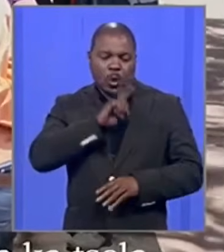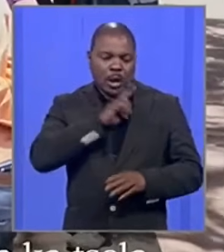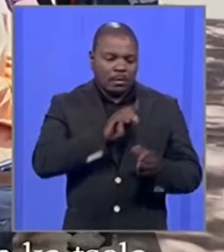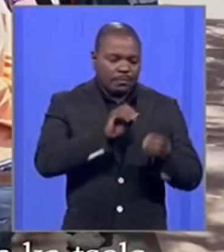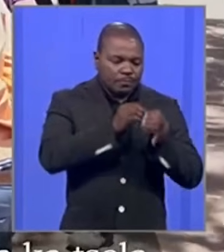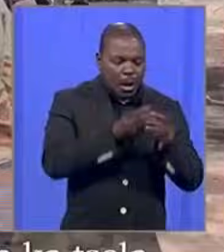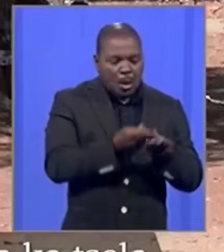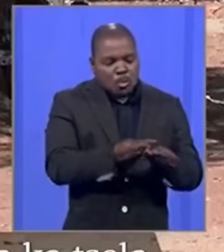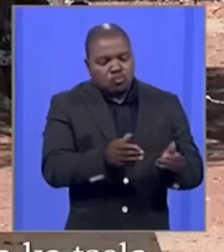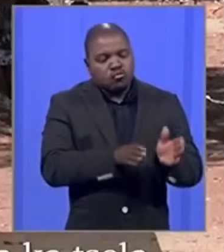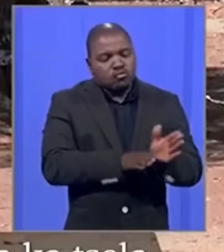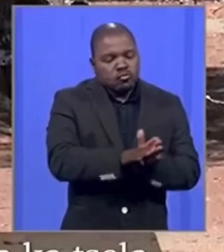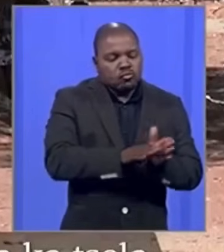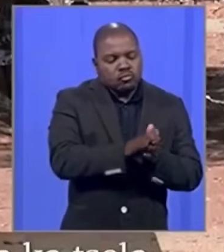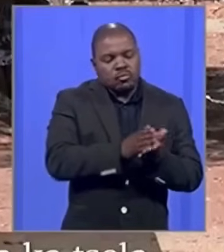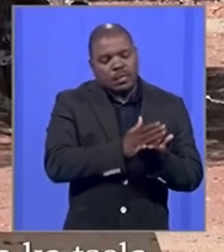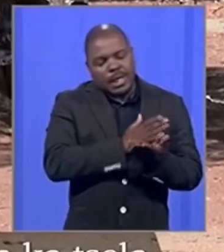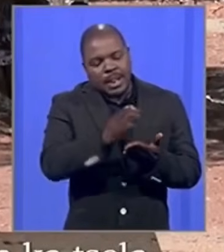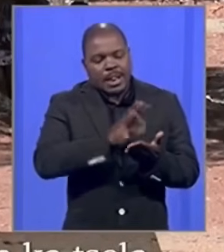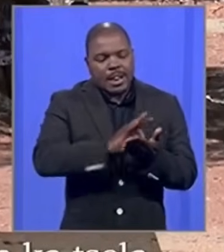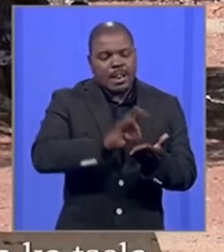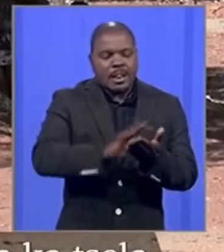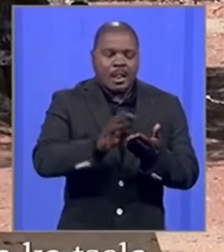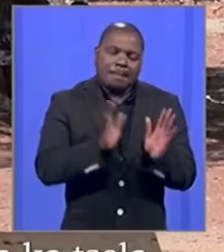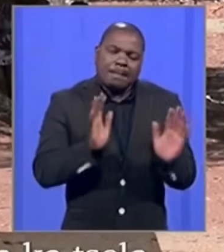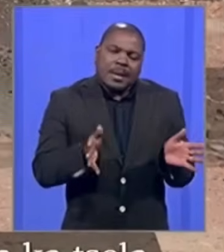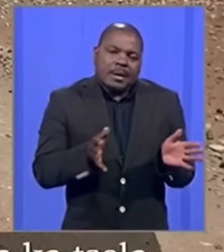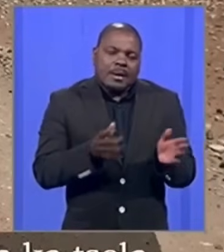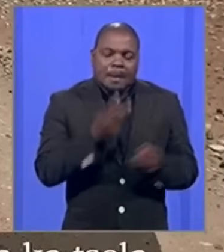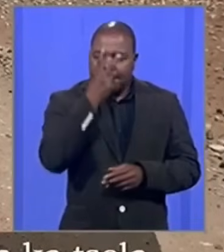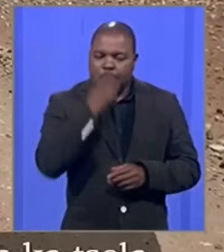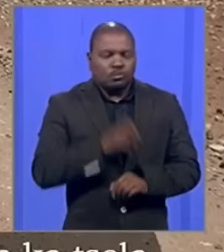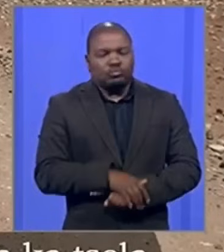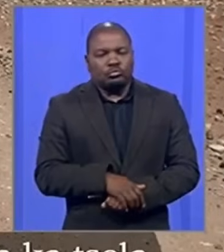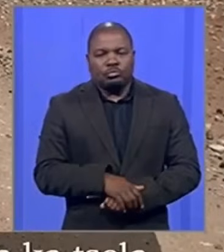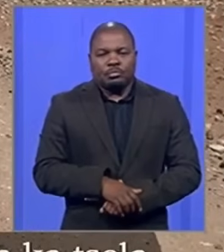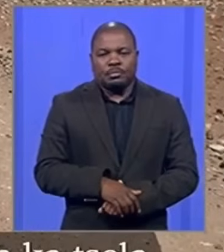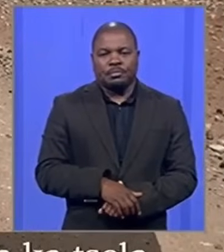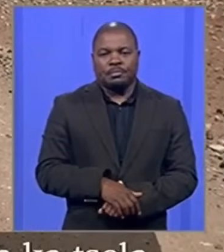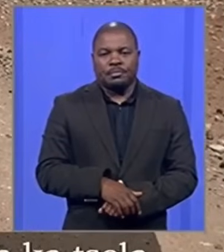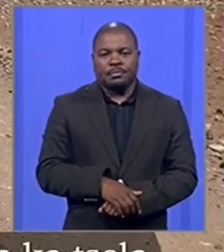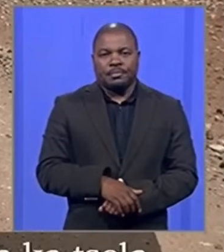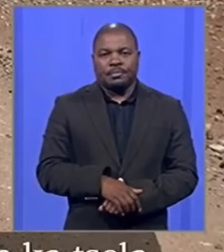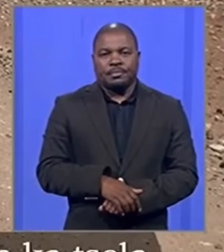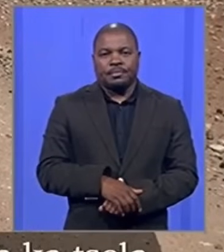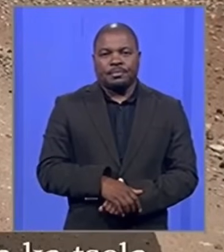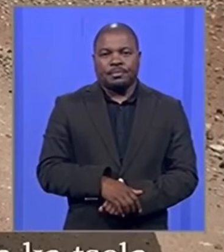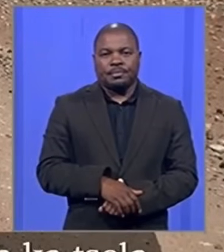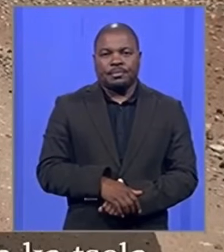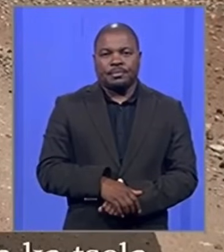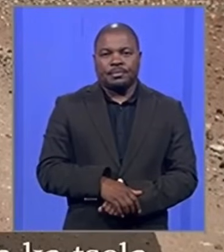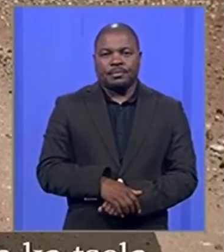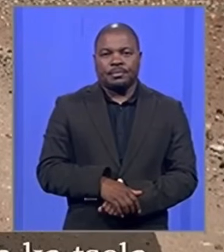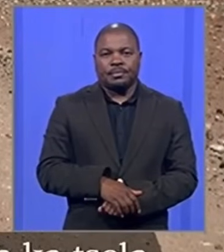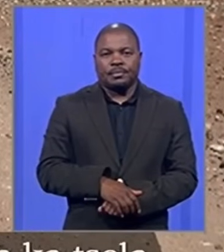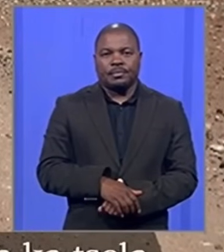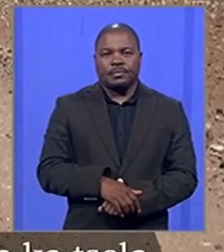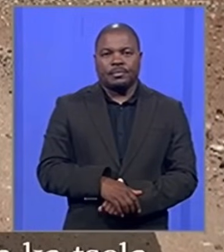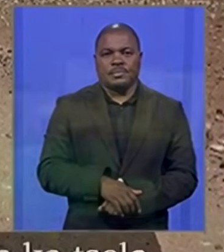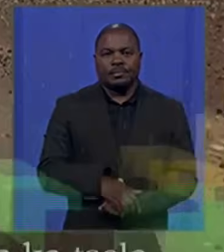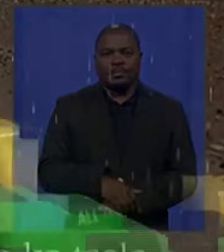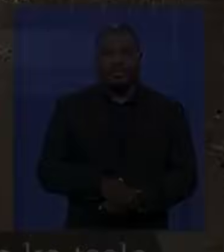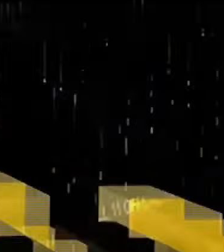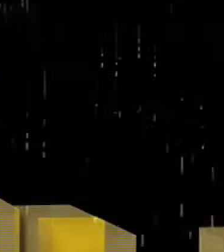ga tsela eno. Tebogo Msimanga, Dikgang tsa SABC mo motseng wa Penryn, Kuruman mo Northern Cape.